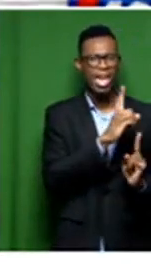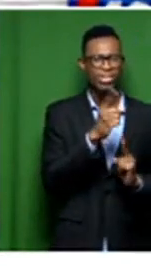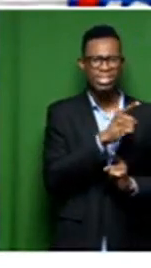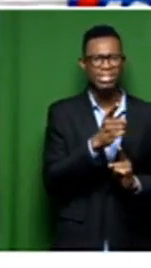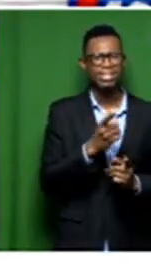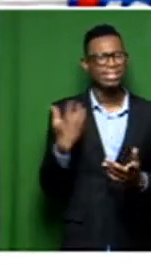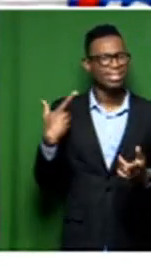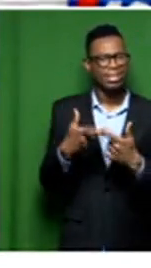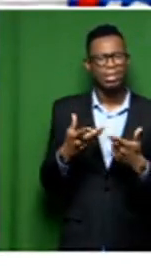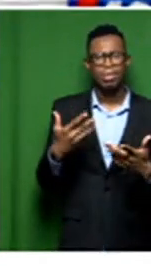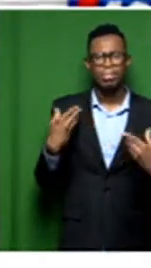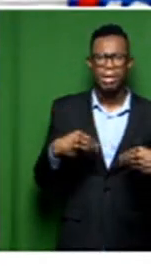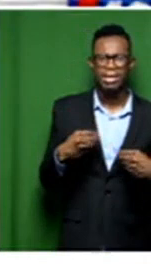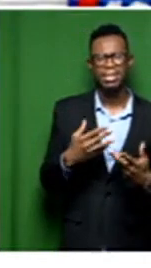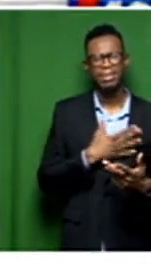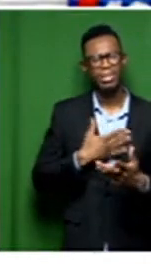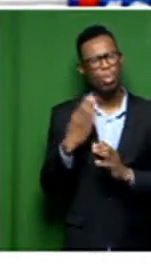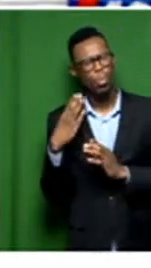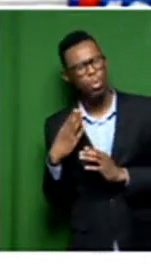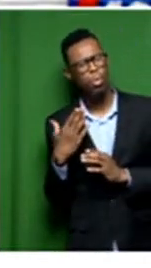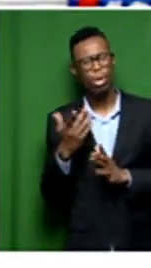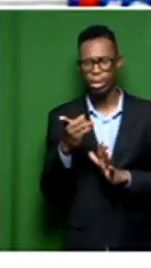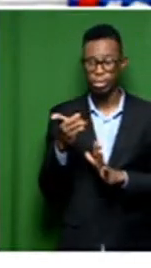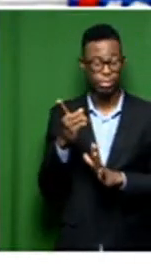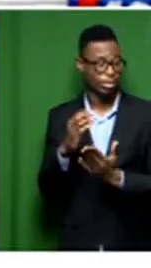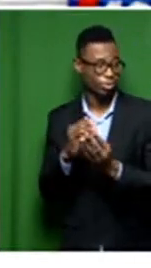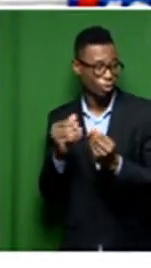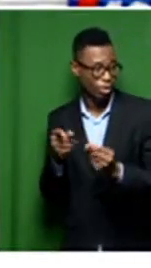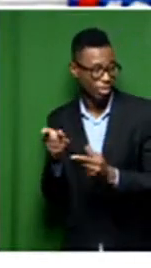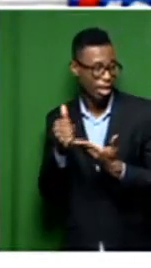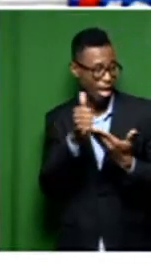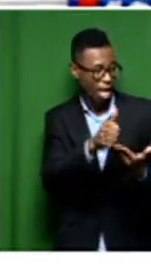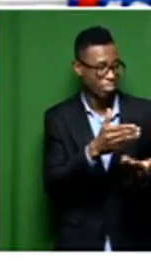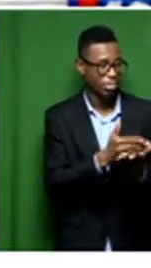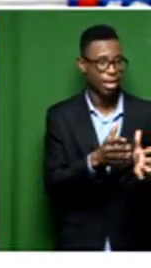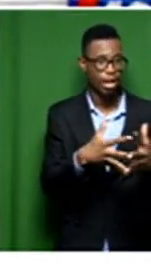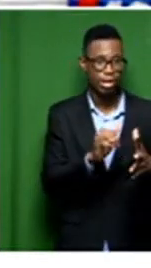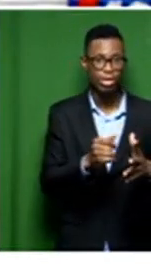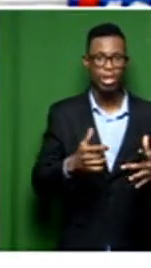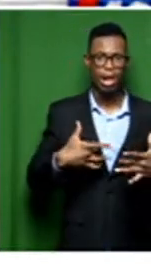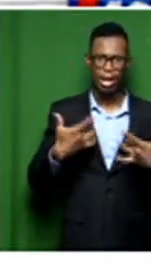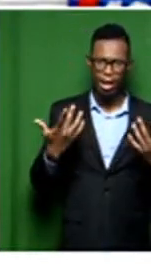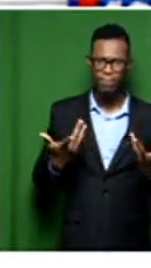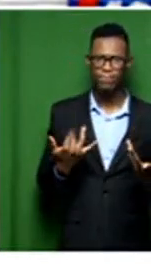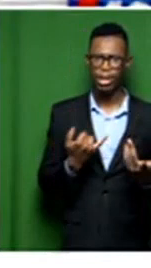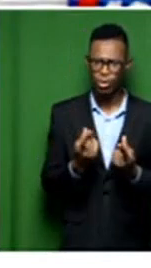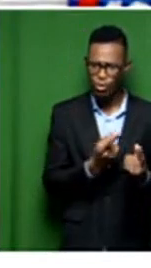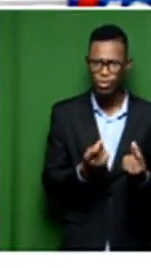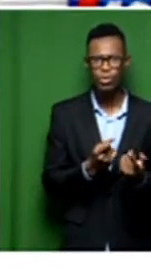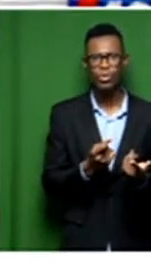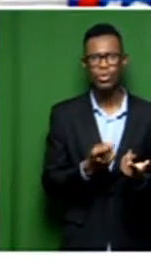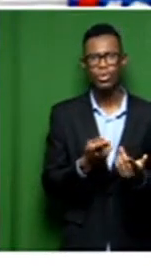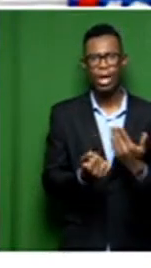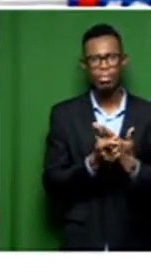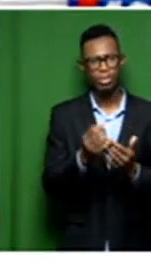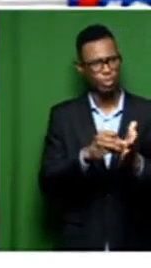so busy and show them here's a CAPS-aligned solution to help make this come alive, and to see that you're actually building trust,